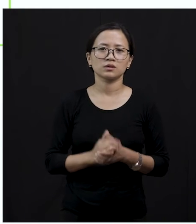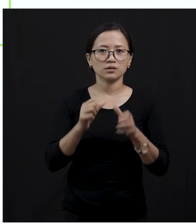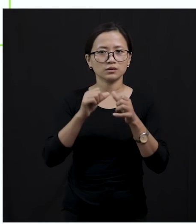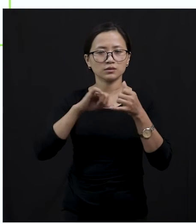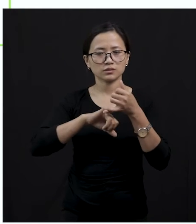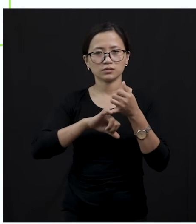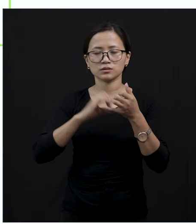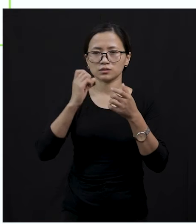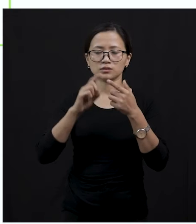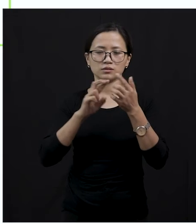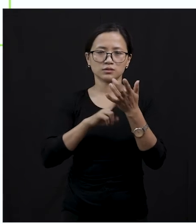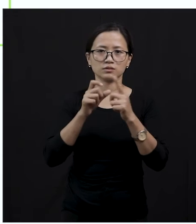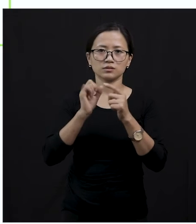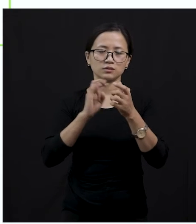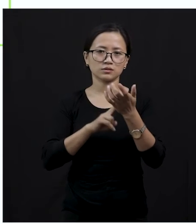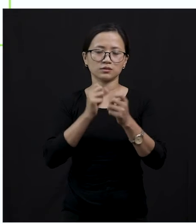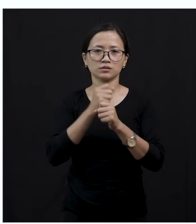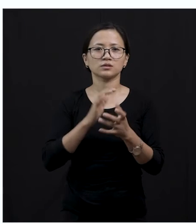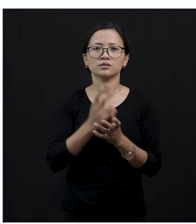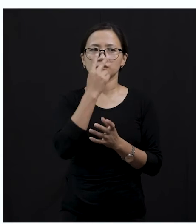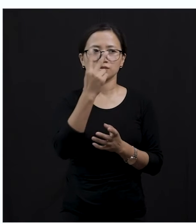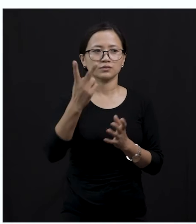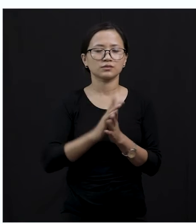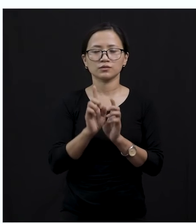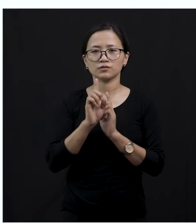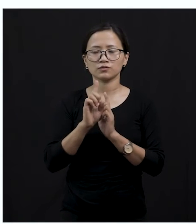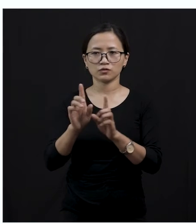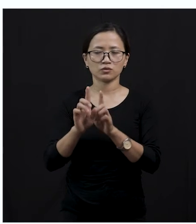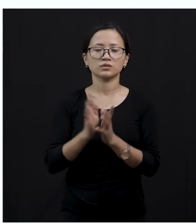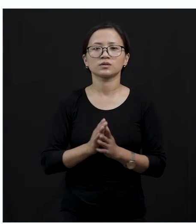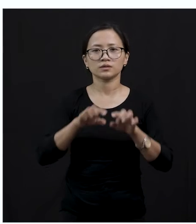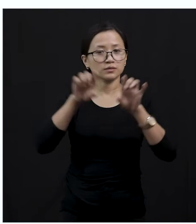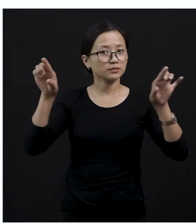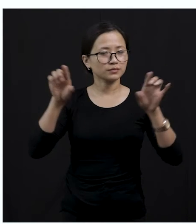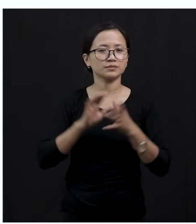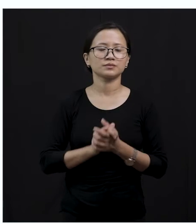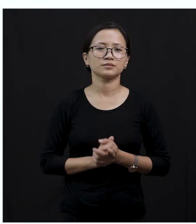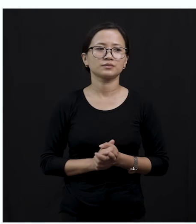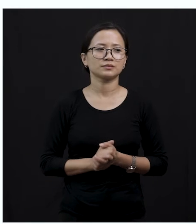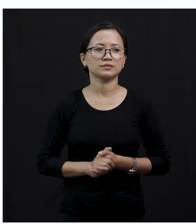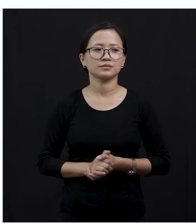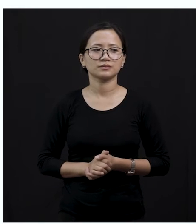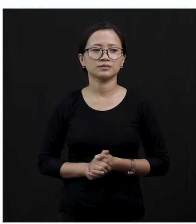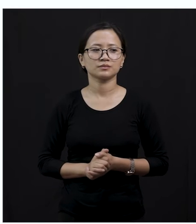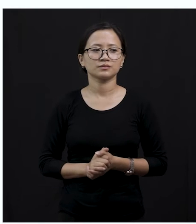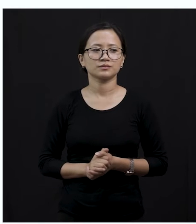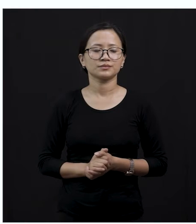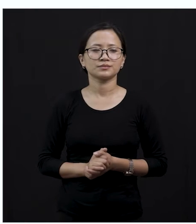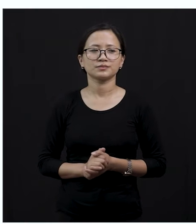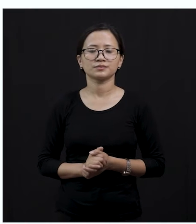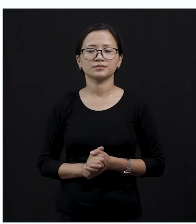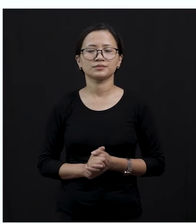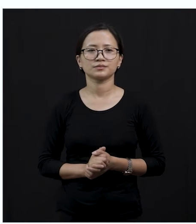ascending, we will and descending, we will look at the following illustration. Now, we will be learning